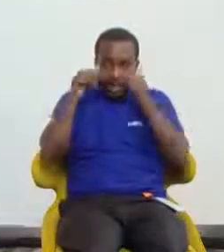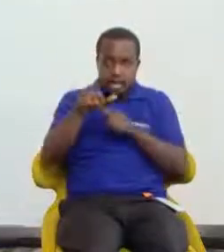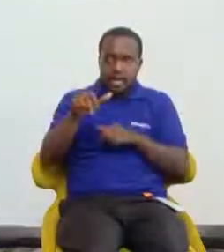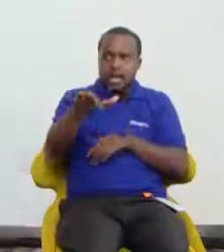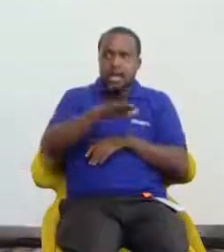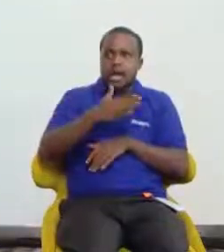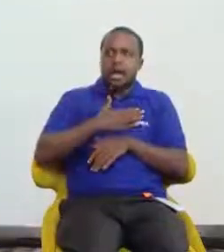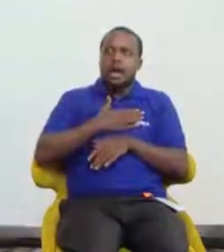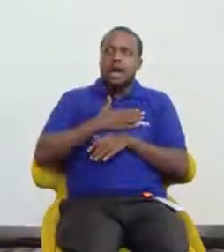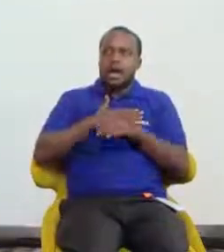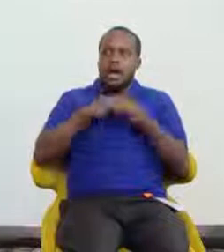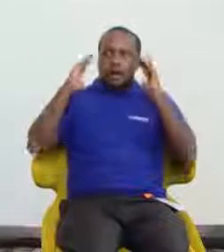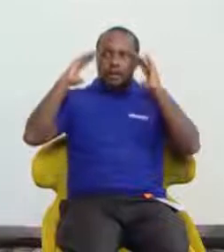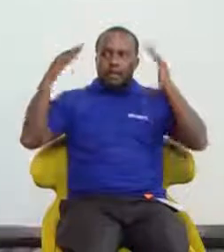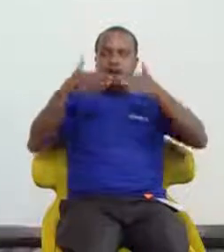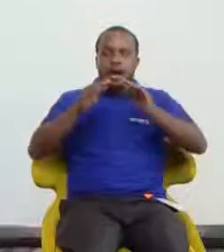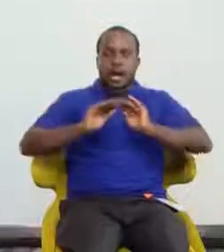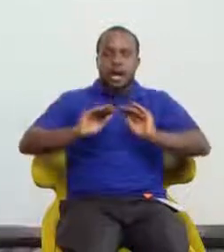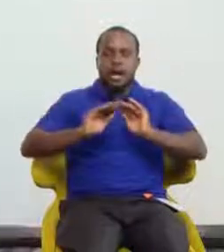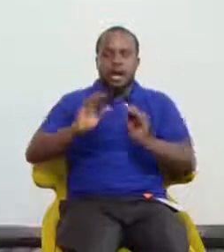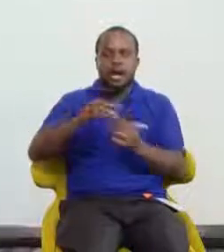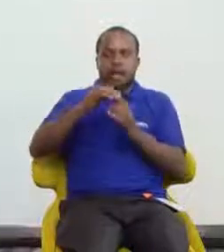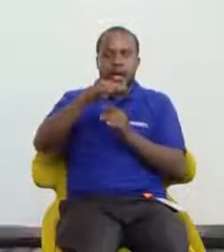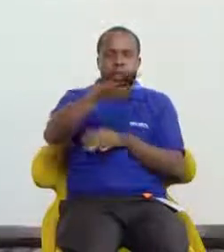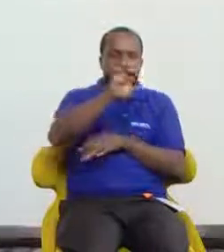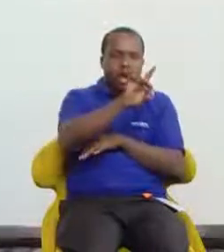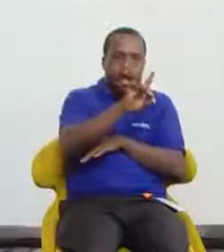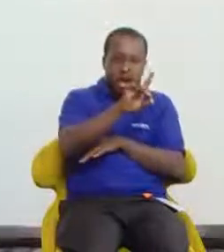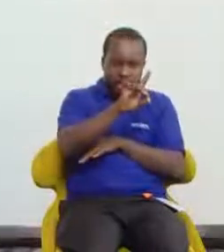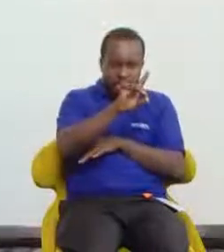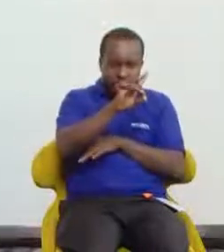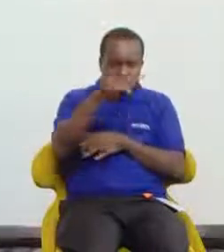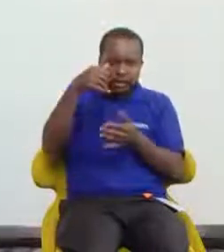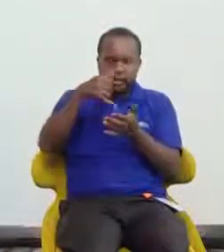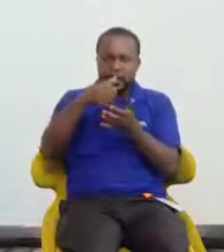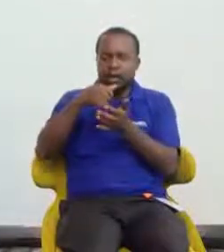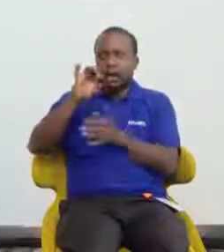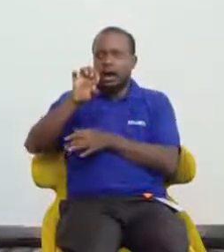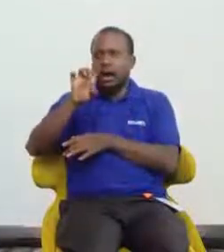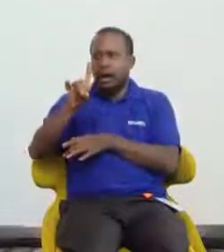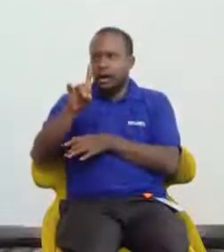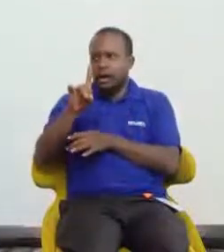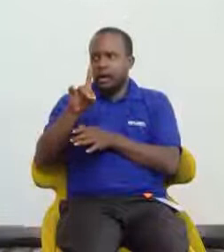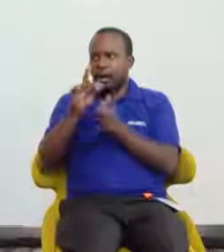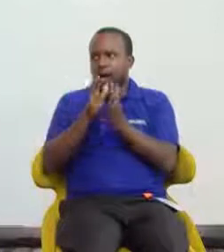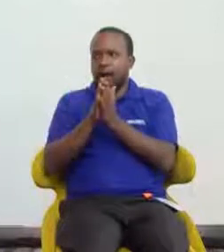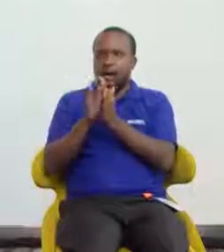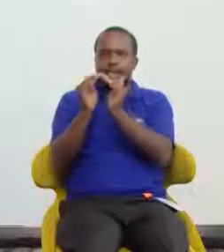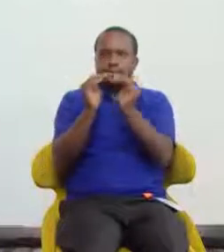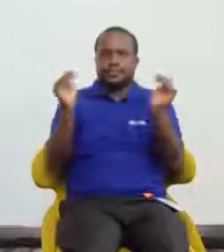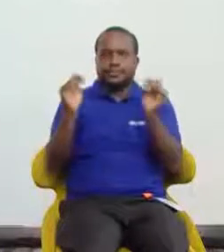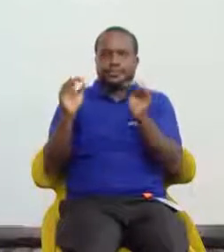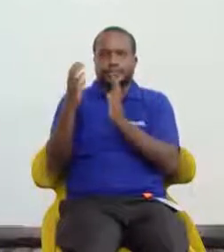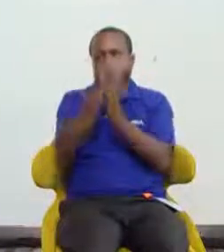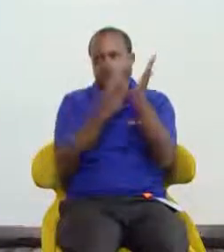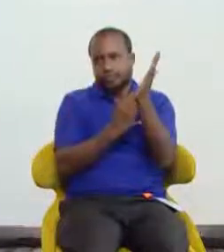of focus. So I teach in special ed, inclusive ed, and equity-related courses in the United States